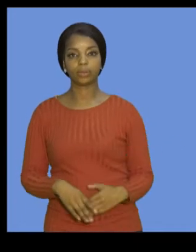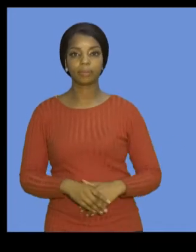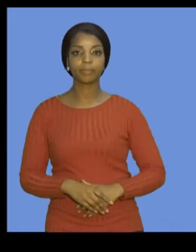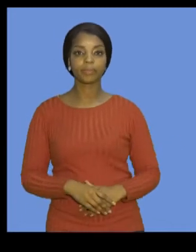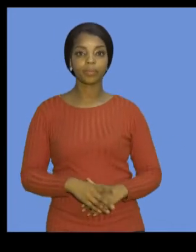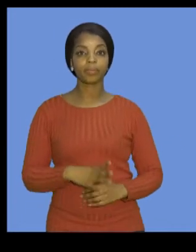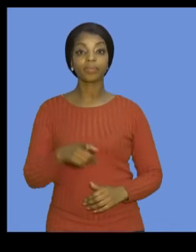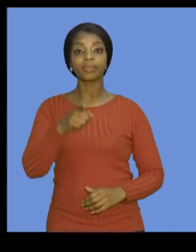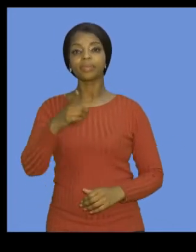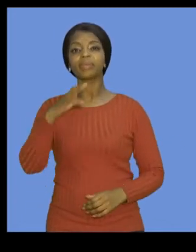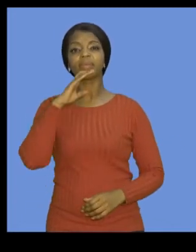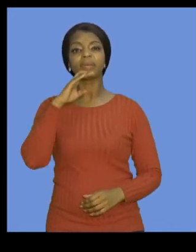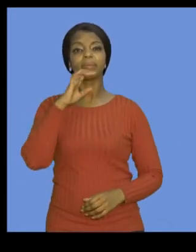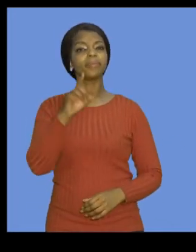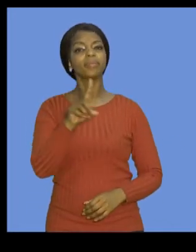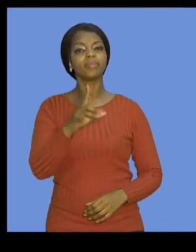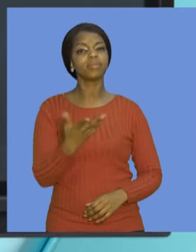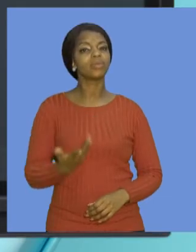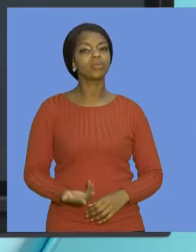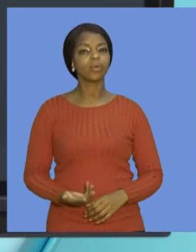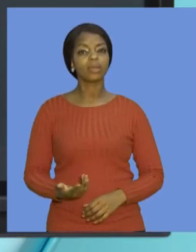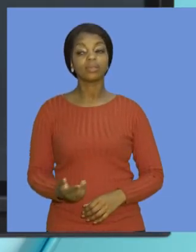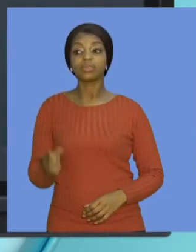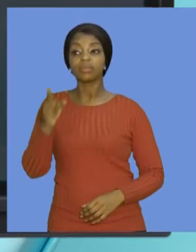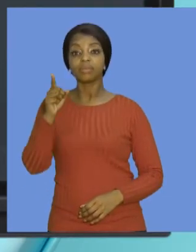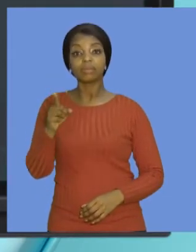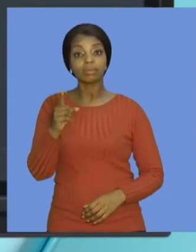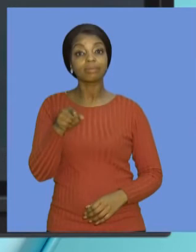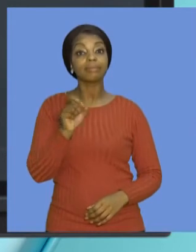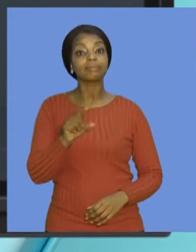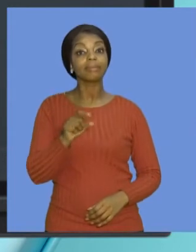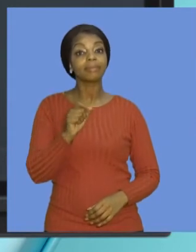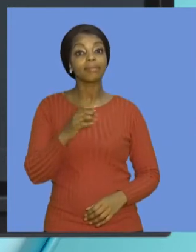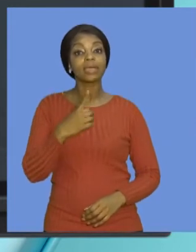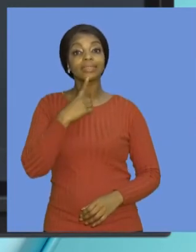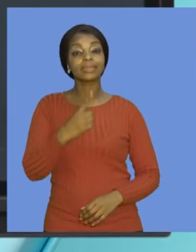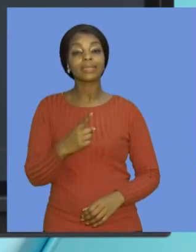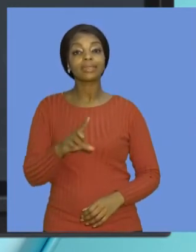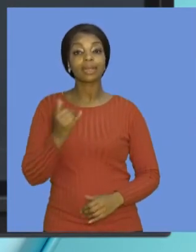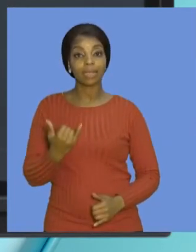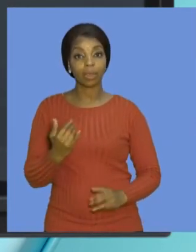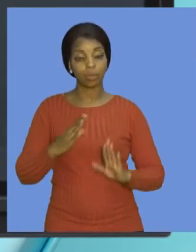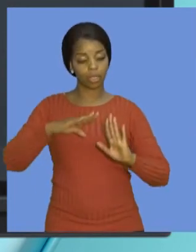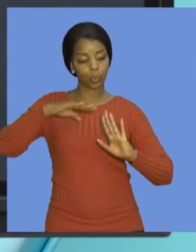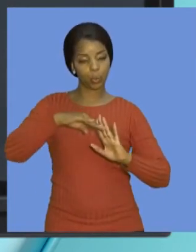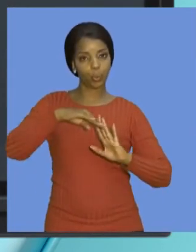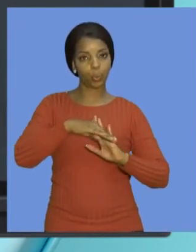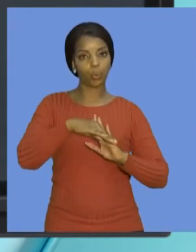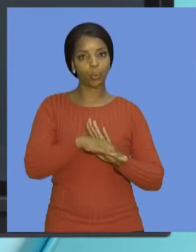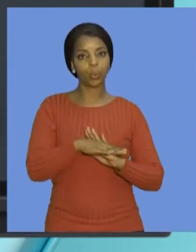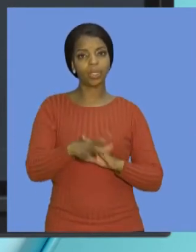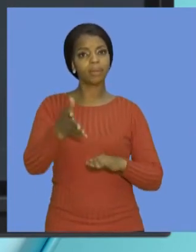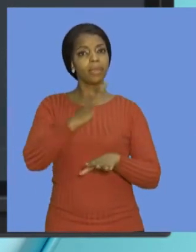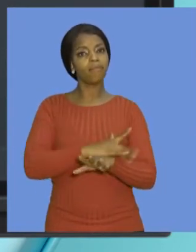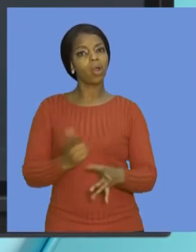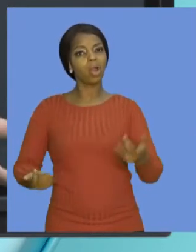425,000. So what does this mean? This is the whole concept of depreciation. They initially bought their